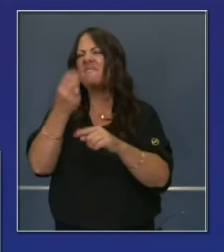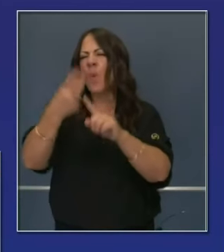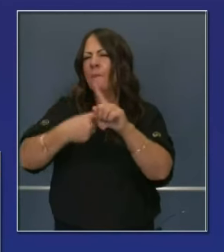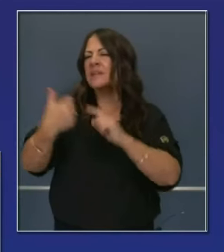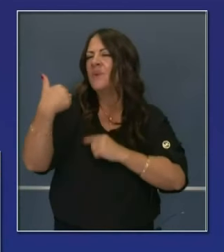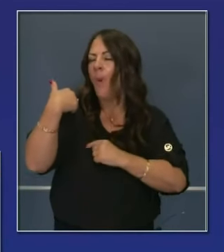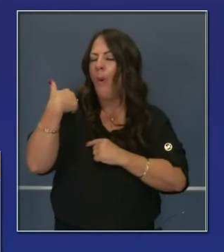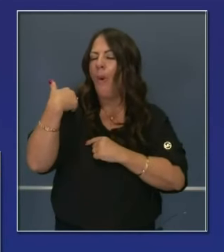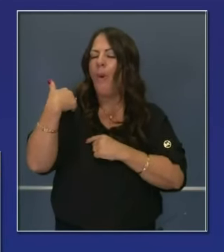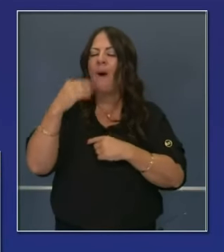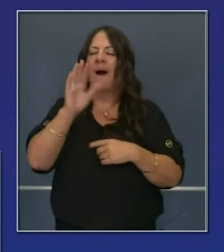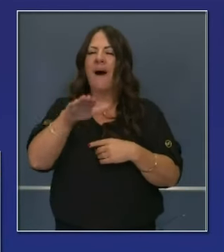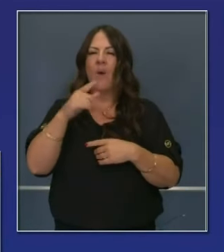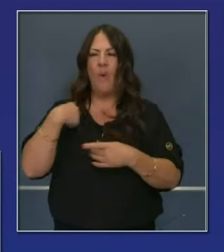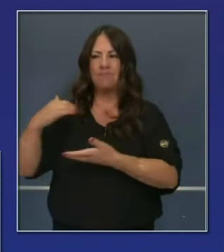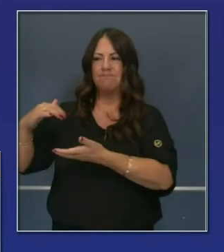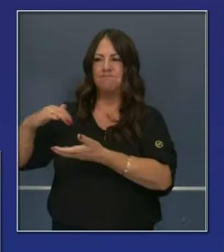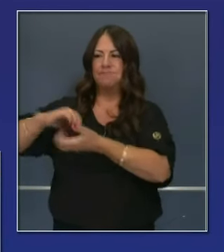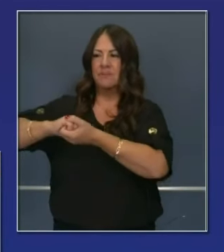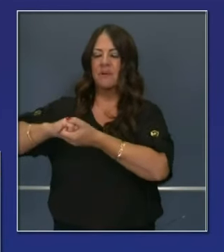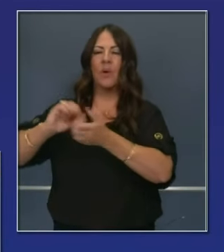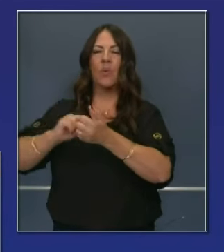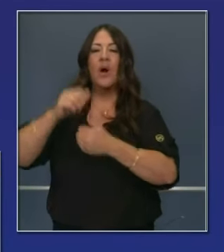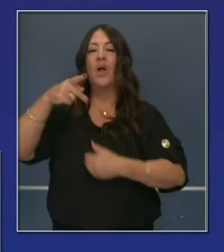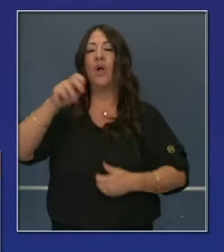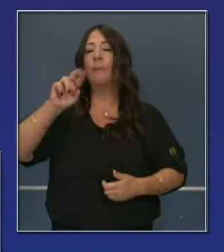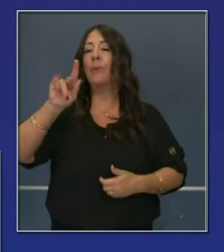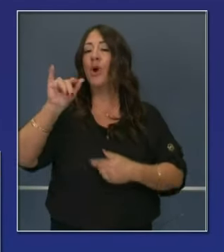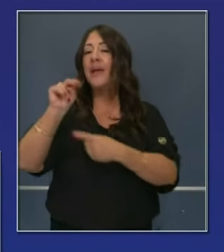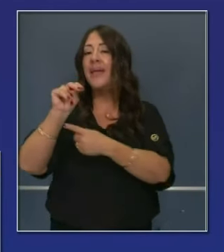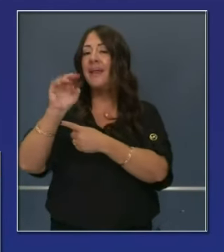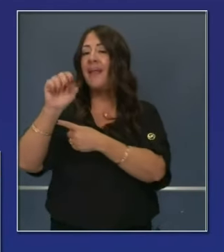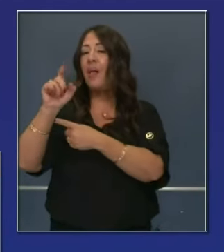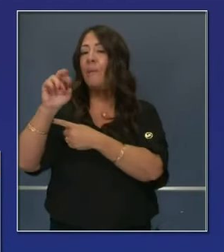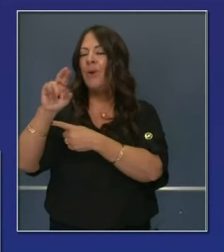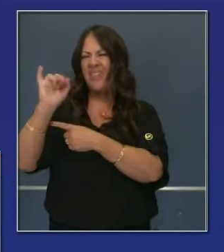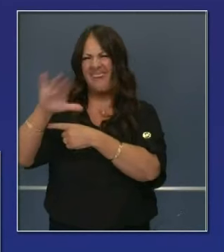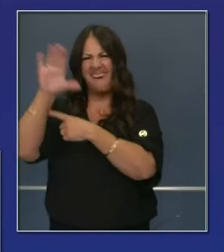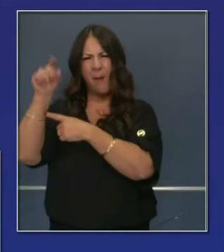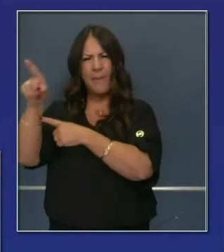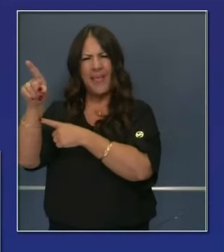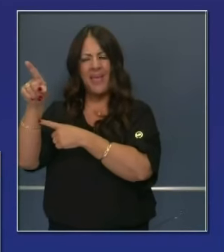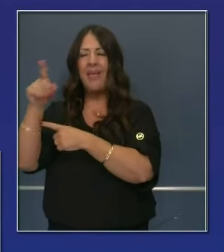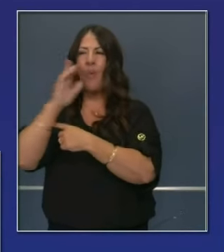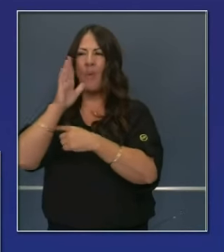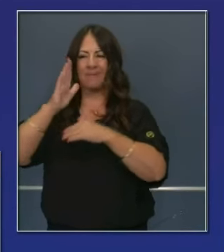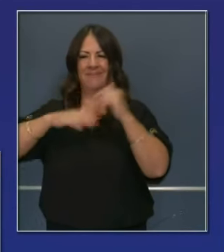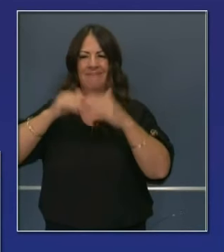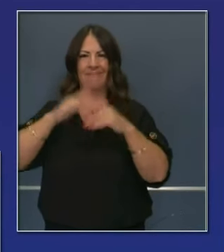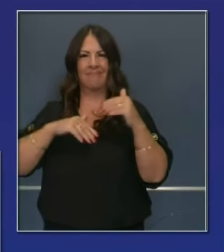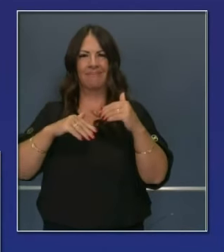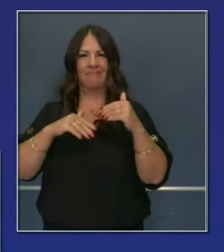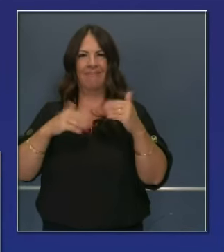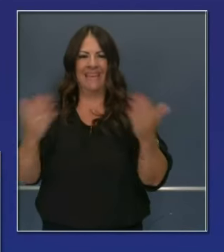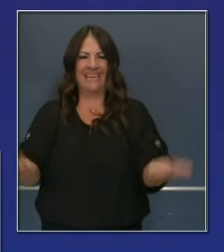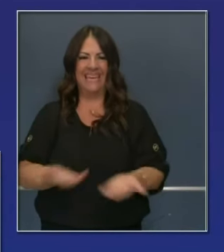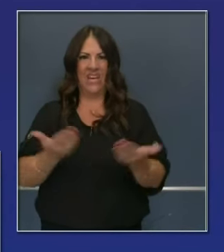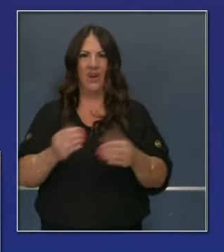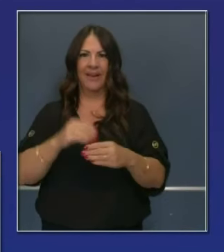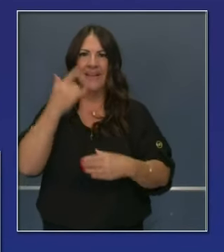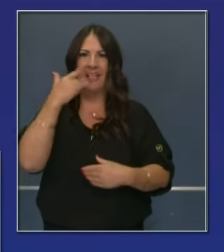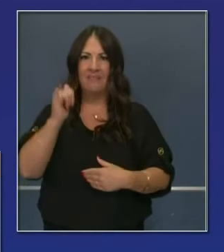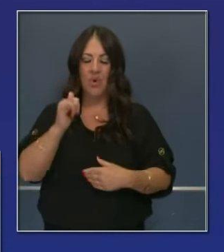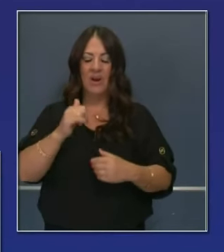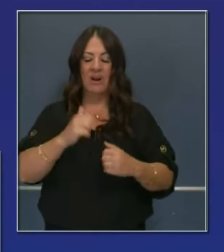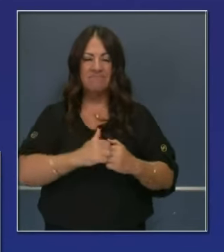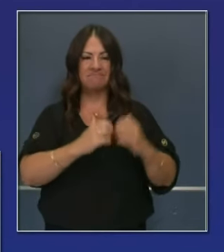months back, a partnership with PerkinElmer to develop a facility here in the state of California from scratch